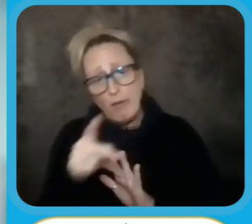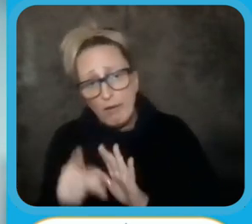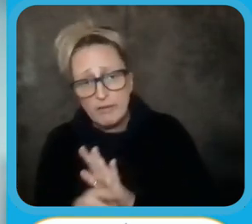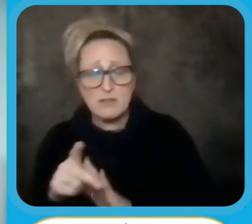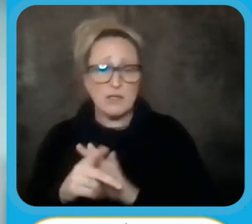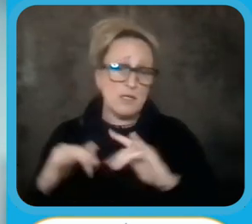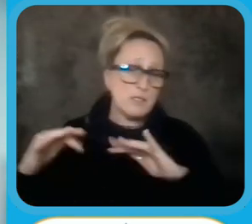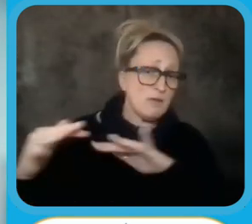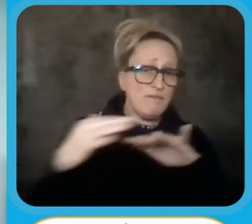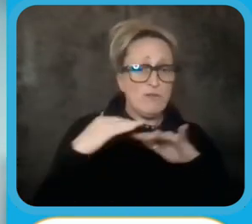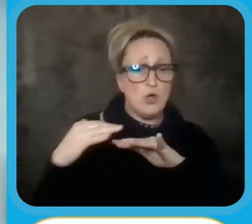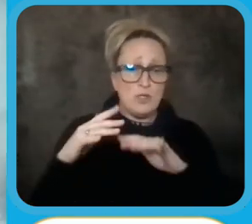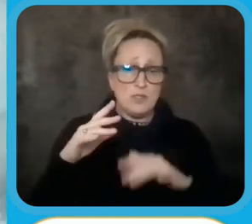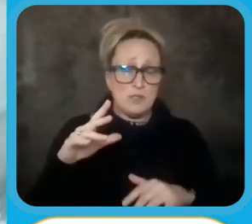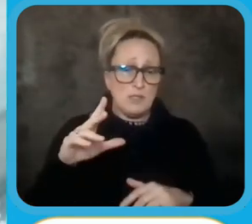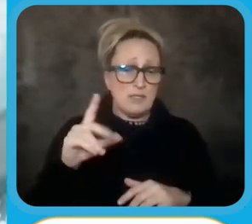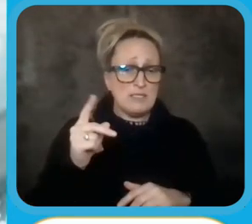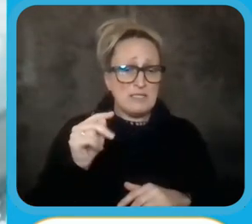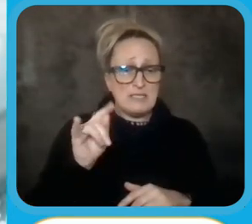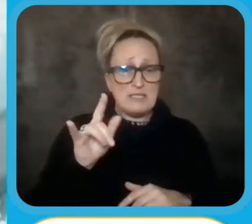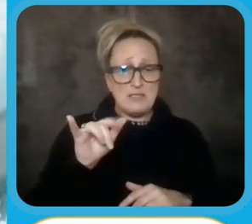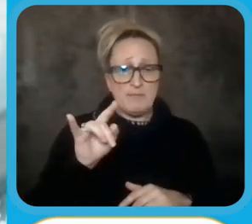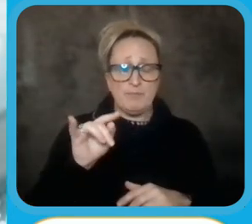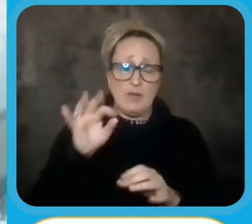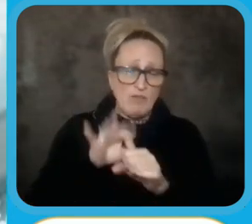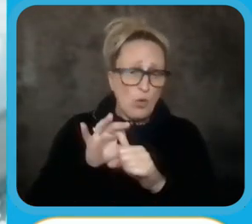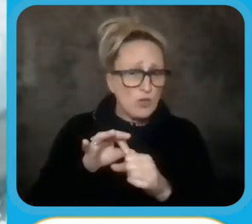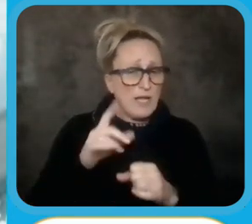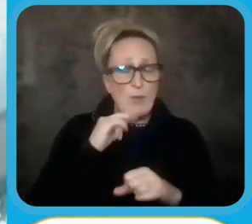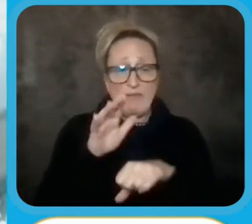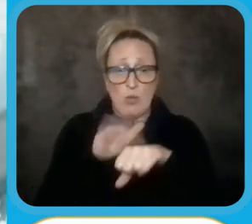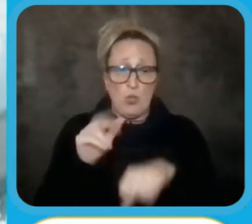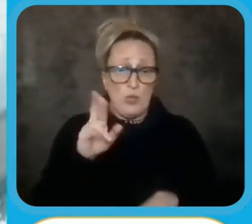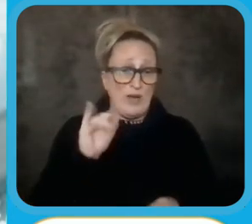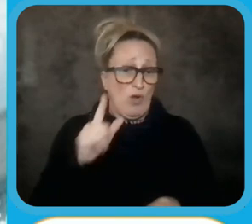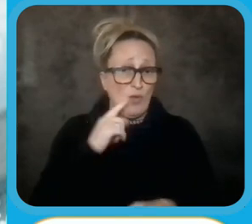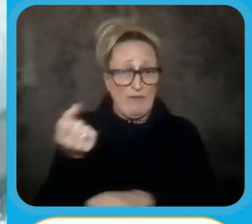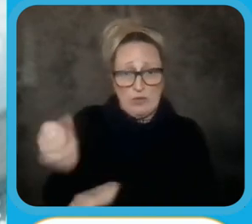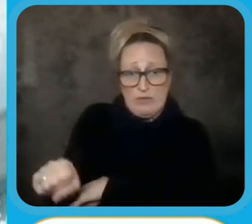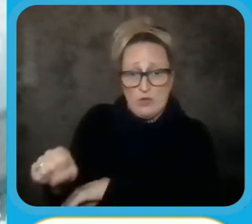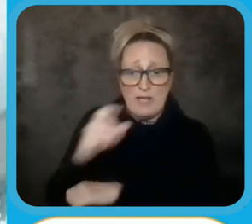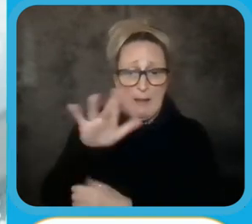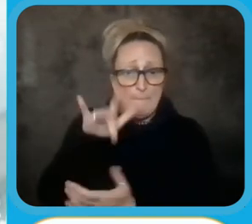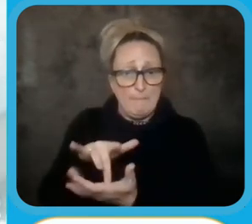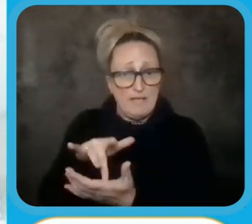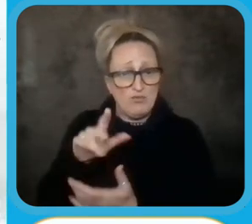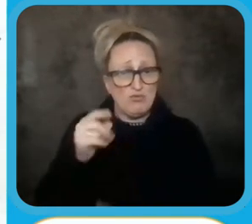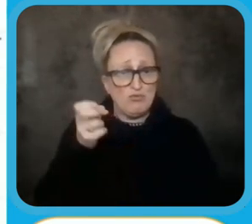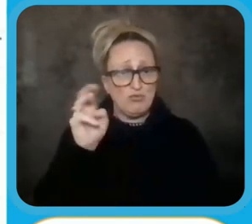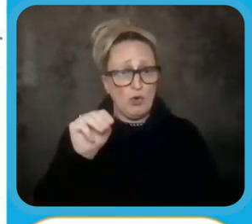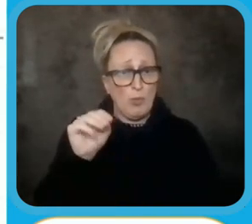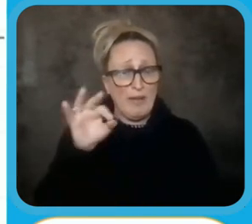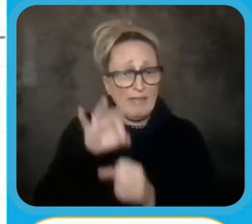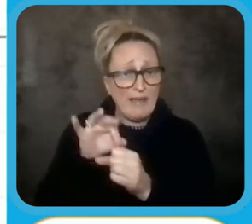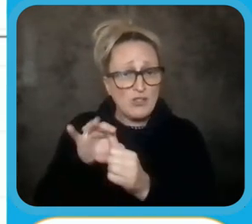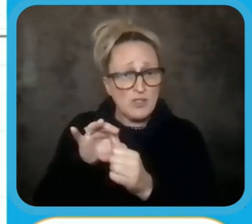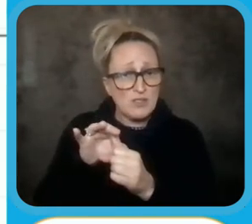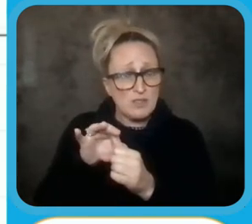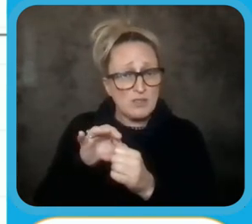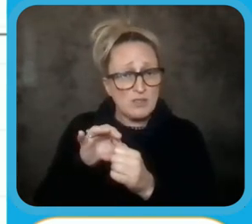diverse constituencies to serve, and we have a recall to defeat and tough midterm elections to win. And we saw